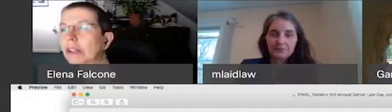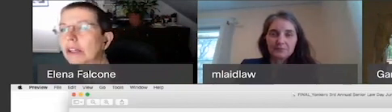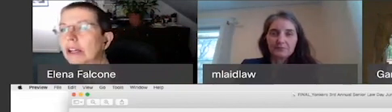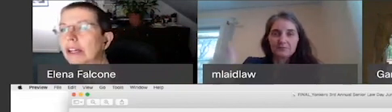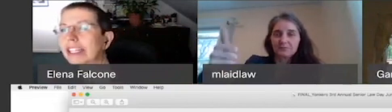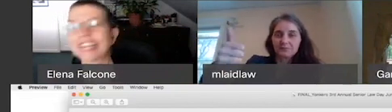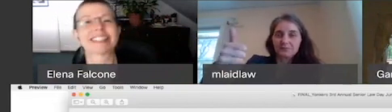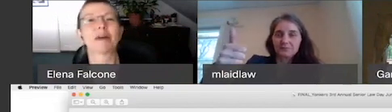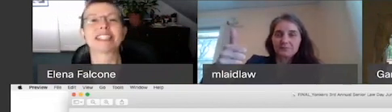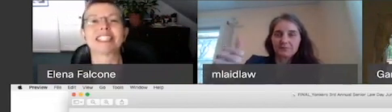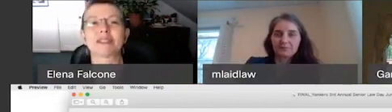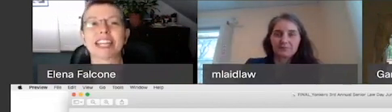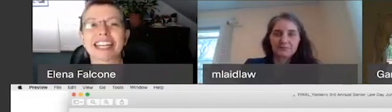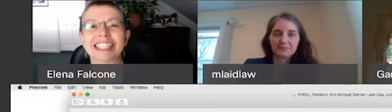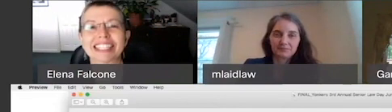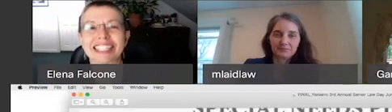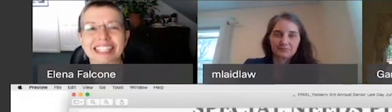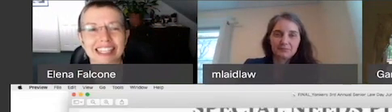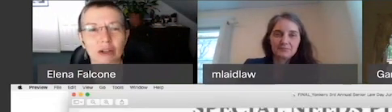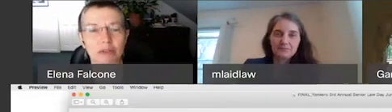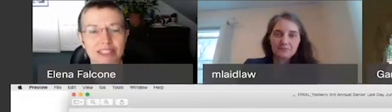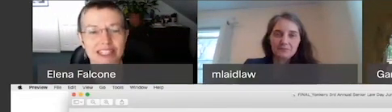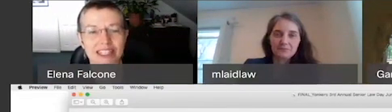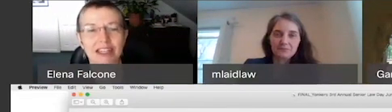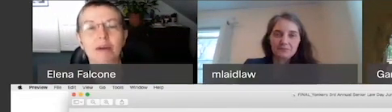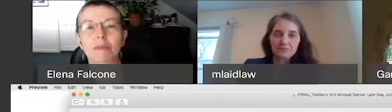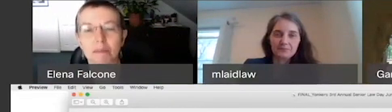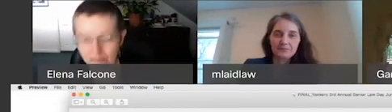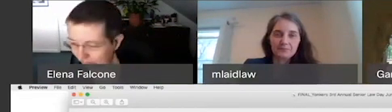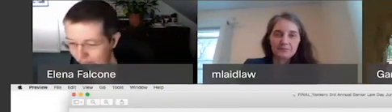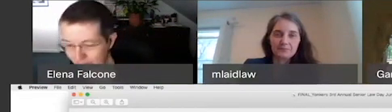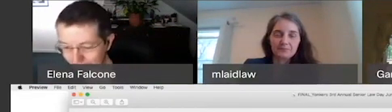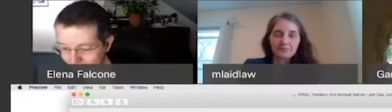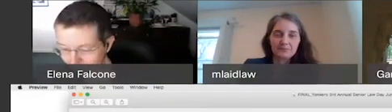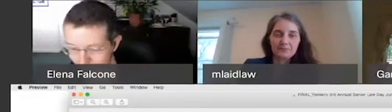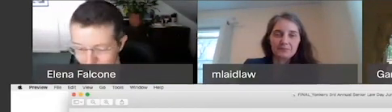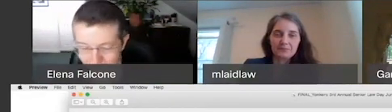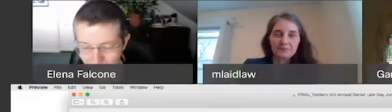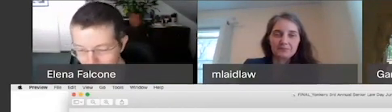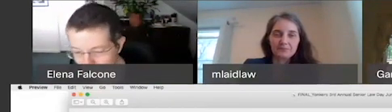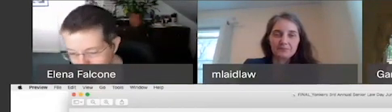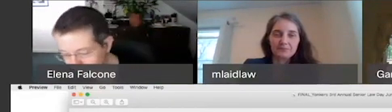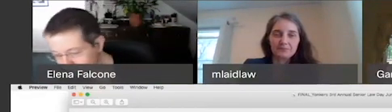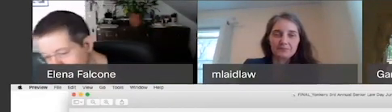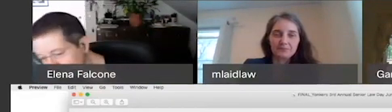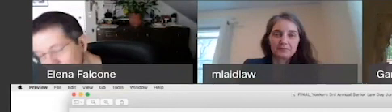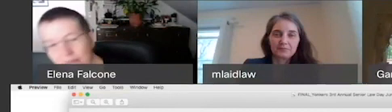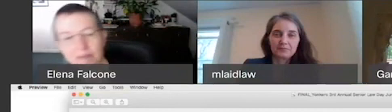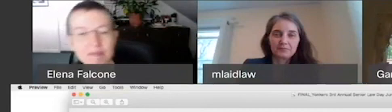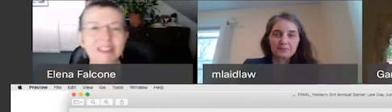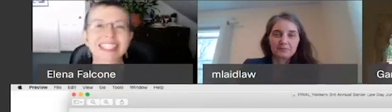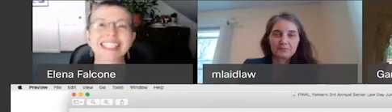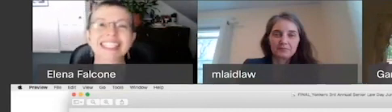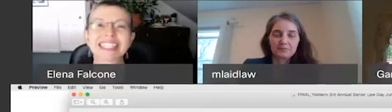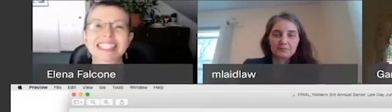me? Yes, and now we can see you. Yay. Okay, good. Oops. Great. Okay, thanks a lot for that introduction.